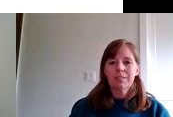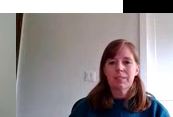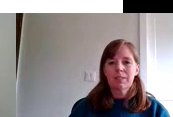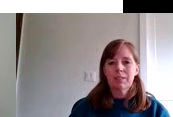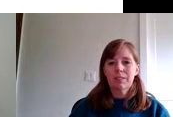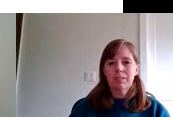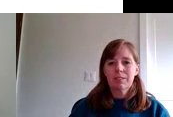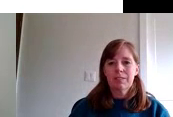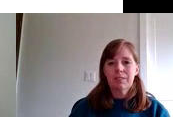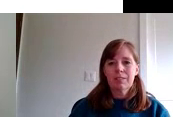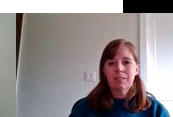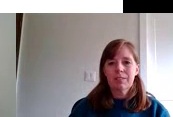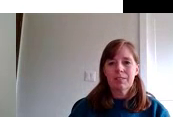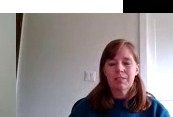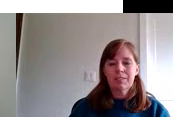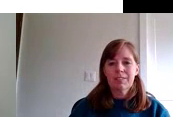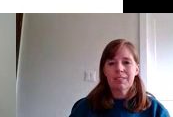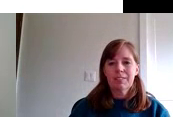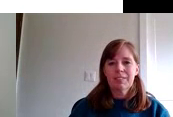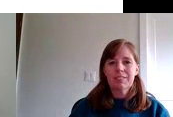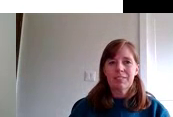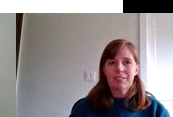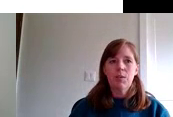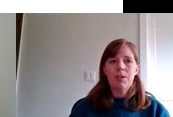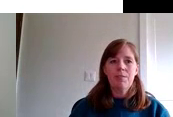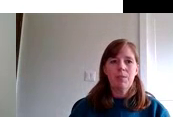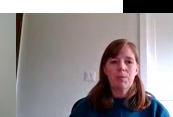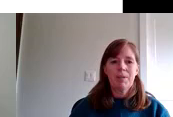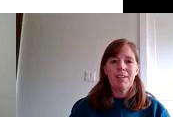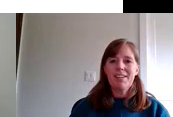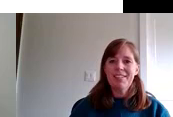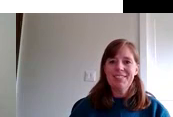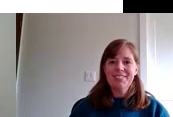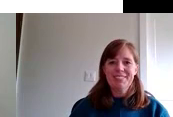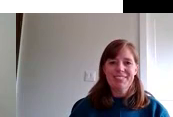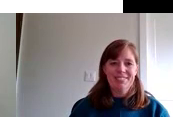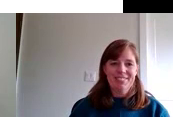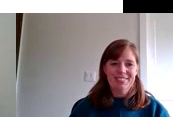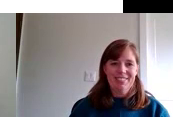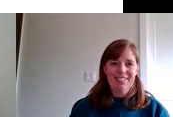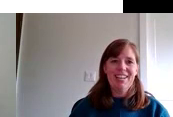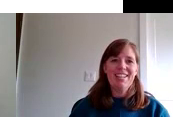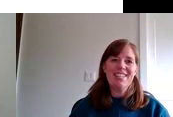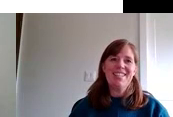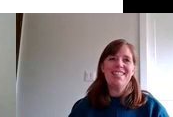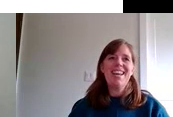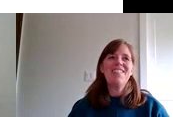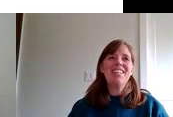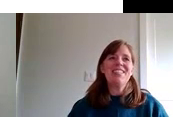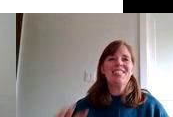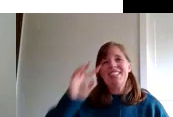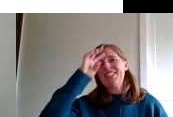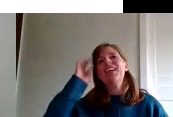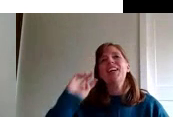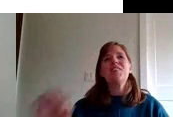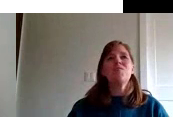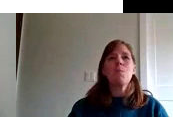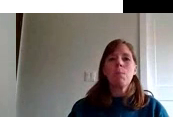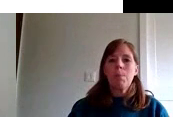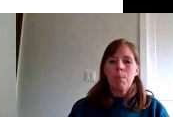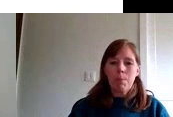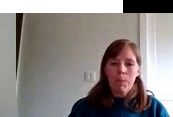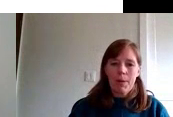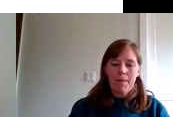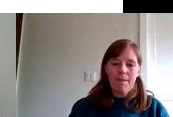are learning orientation and mobility. All right, are you ready? Yes. All right, now we can do this. Okay.